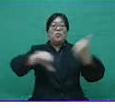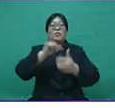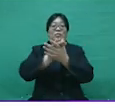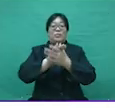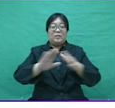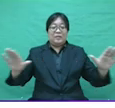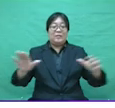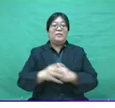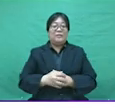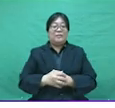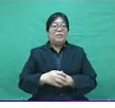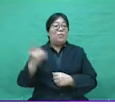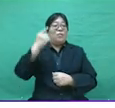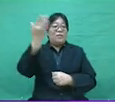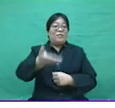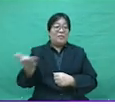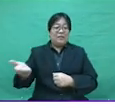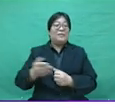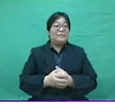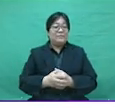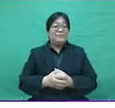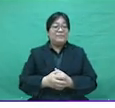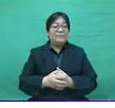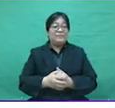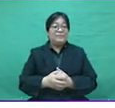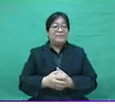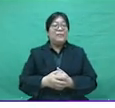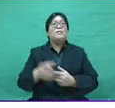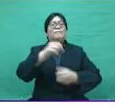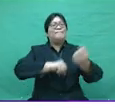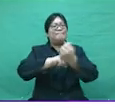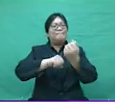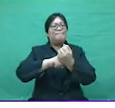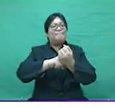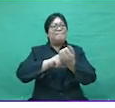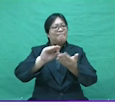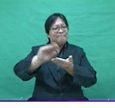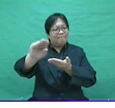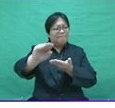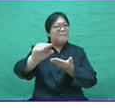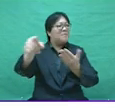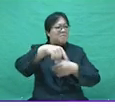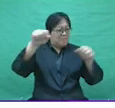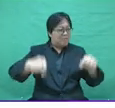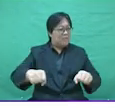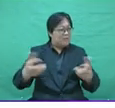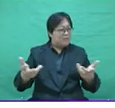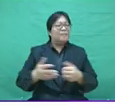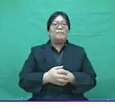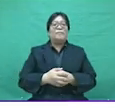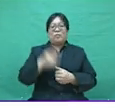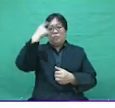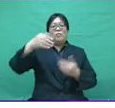the social security? The one thing is the contributory capacity will